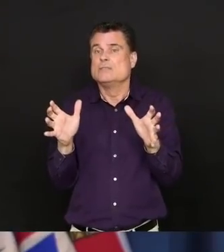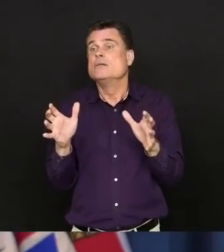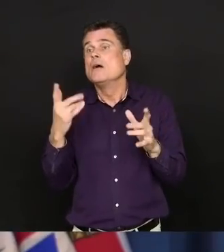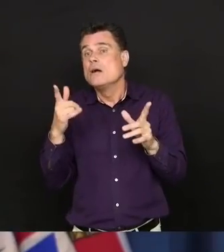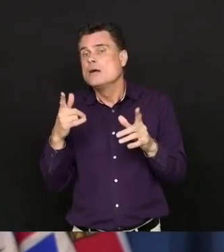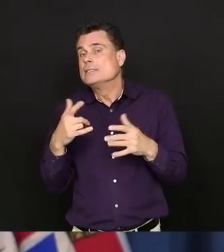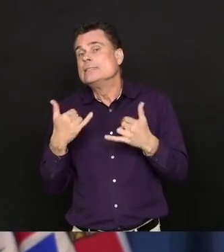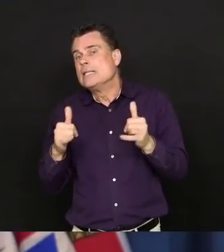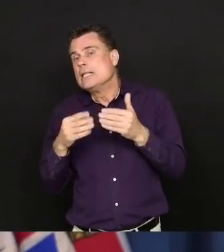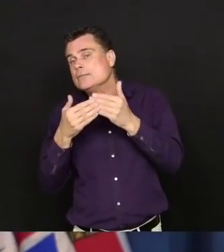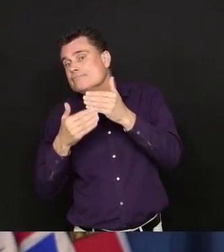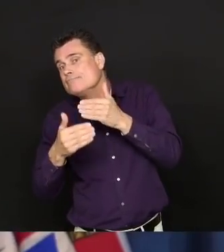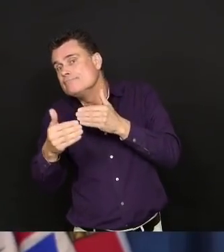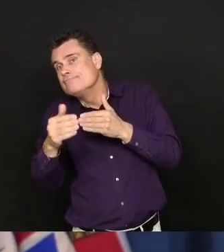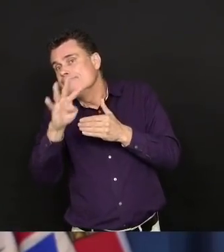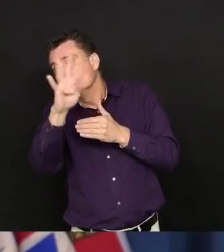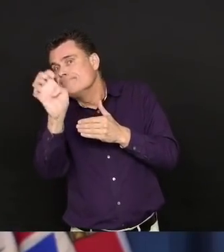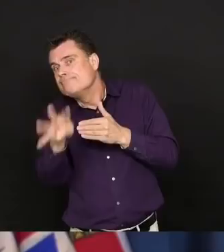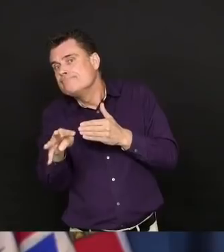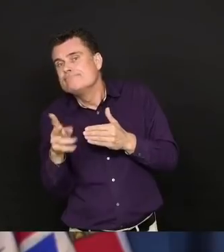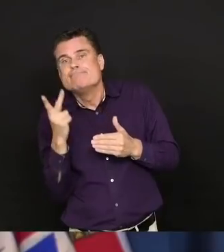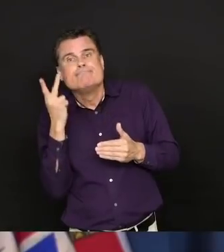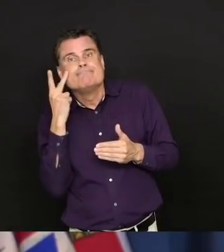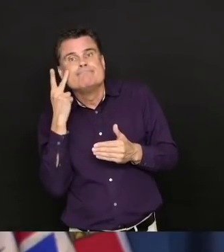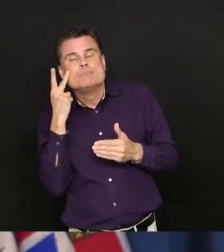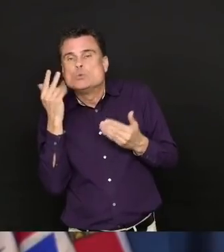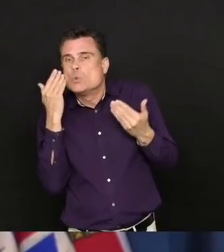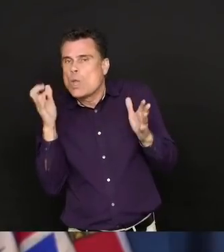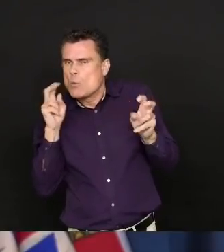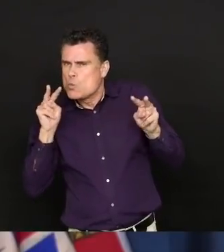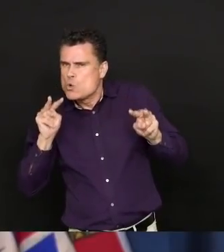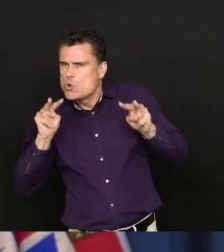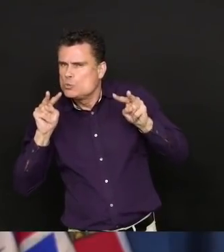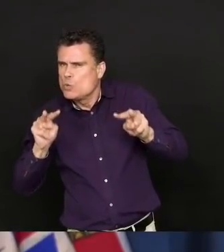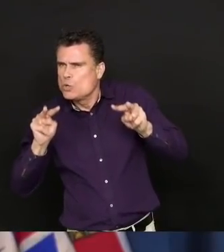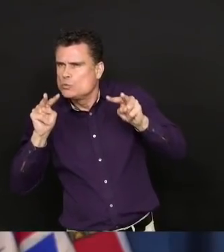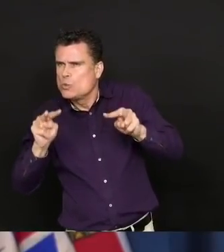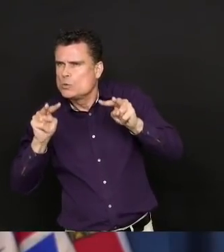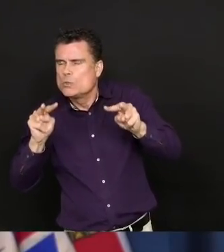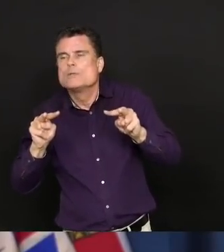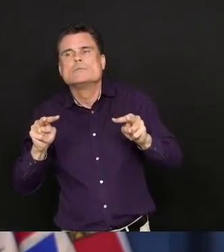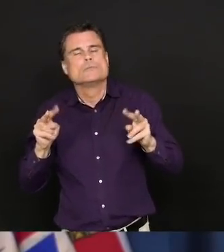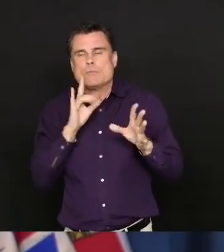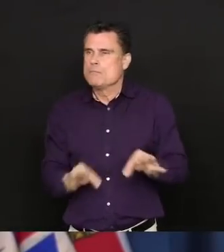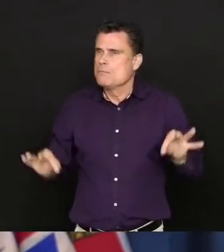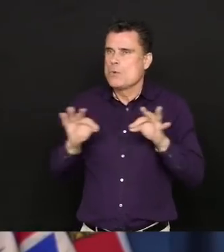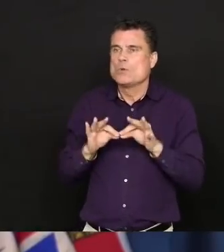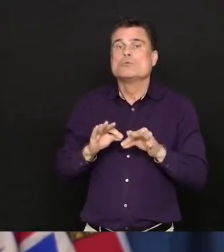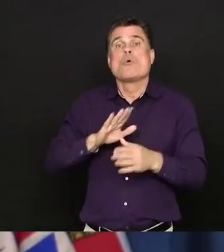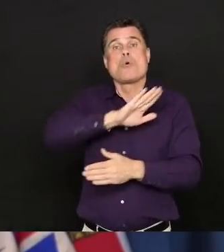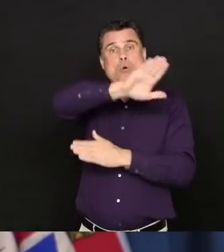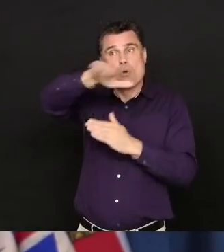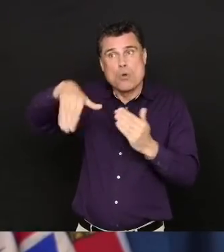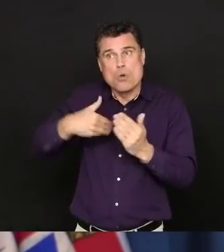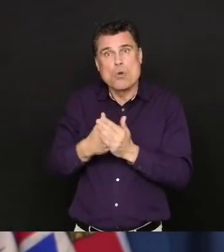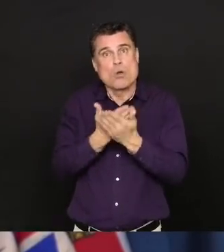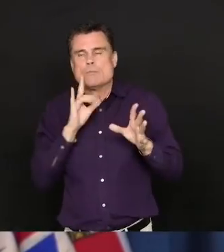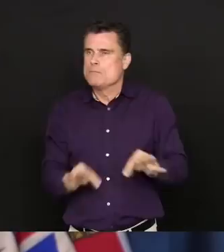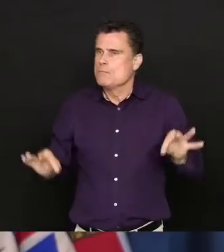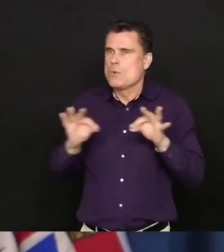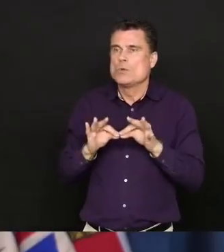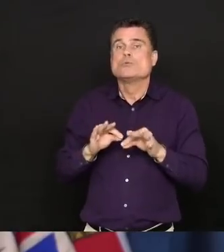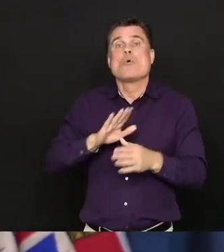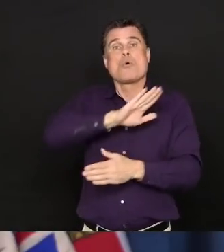of weeks. And that's why it's so important that we hold the line, that all of us continue to do what we're doing, because